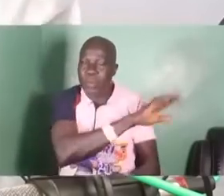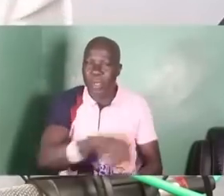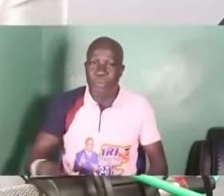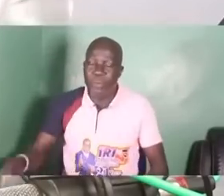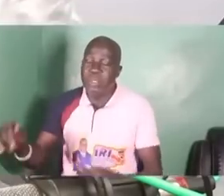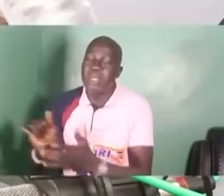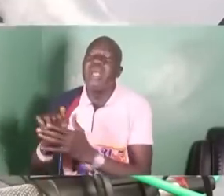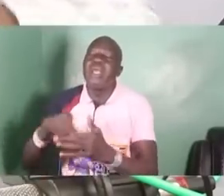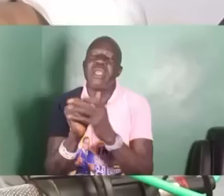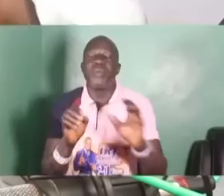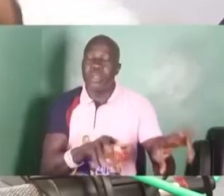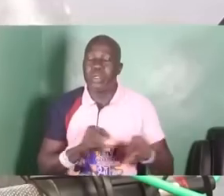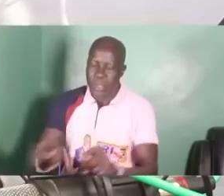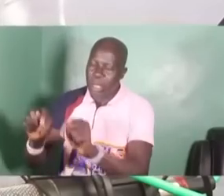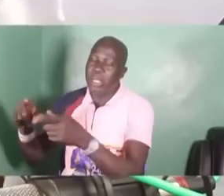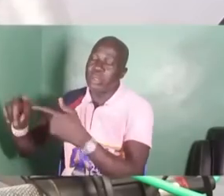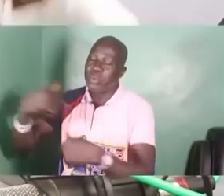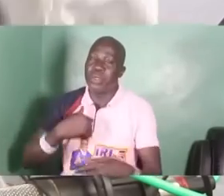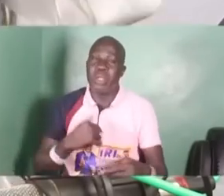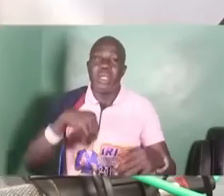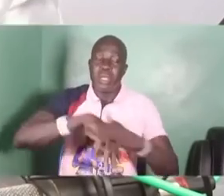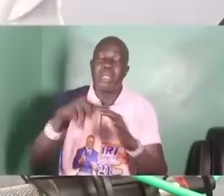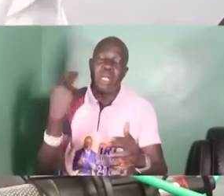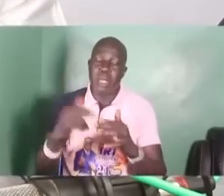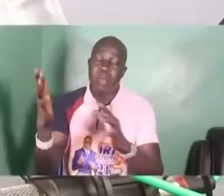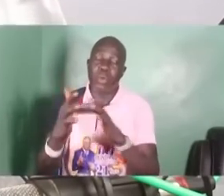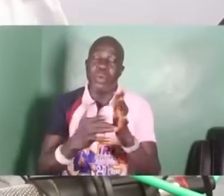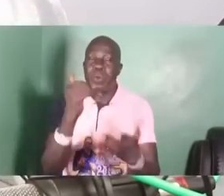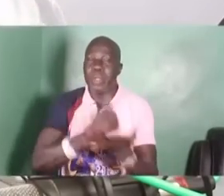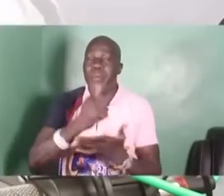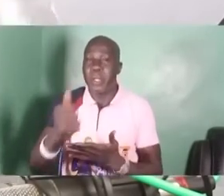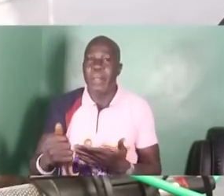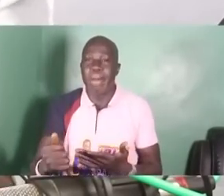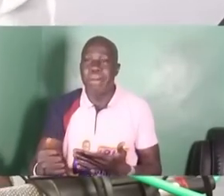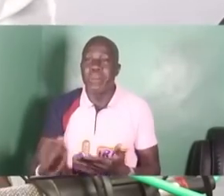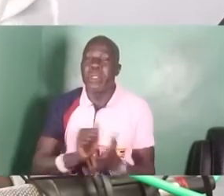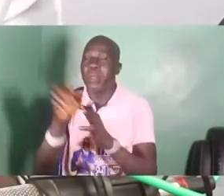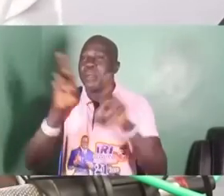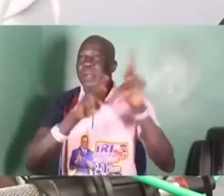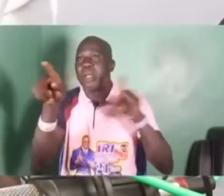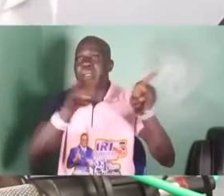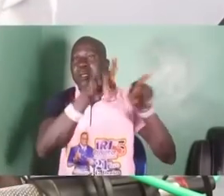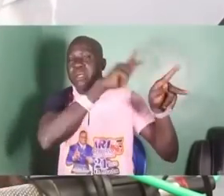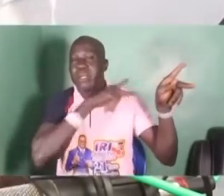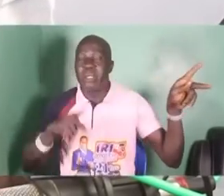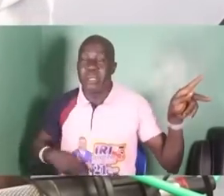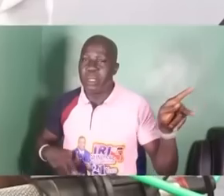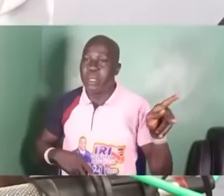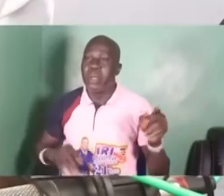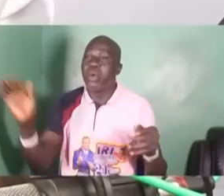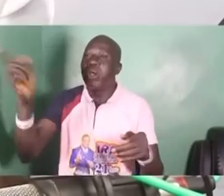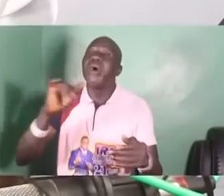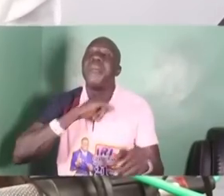Drive just like 4 or 5 minutes. About 4 or 5 minute drive. What is that? You see the signboard beside you. Yasibe. Turn them. Tell them you are going to Shebeba. Bomi